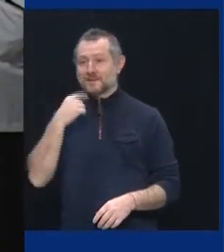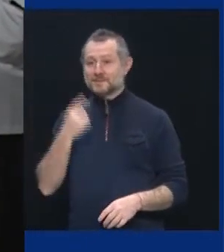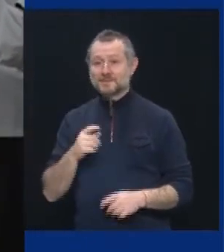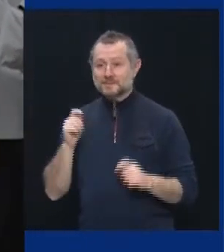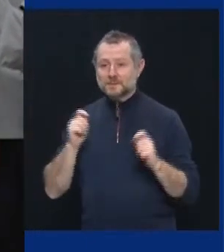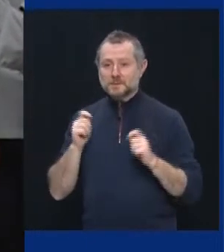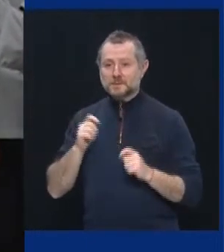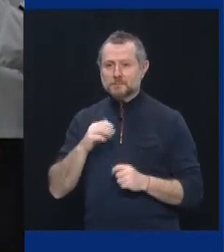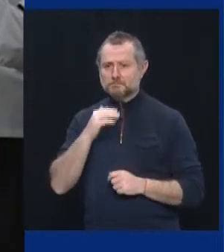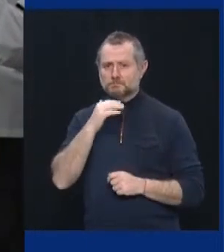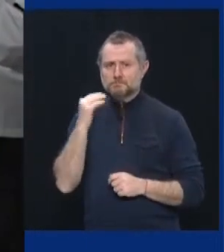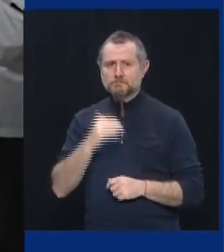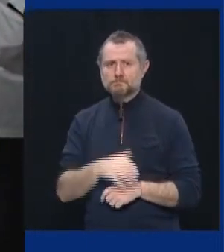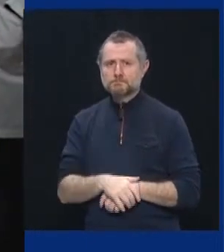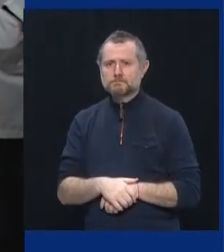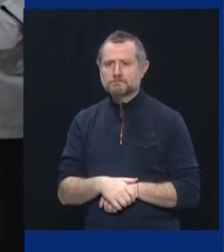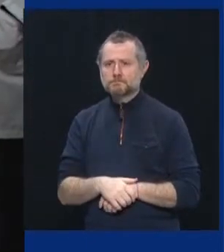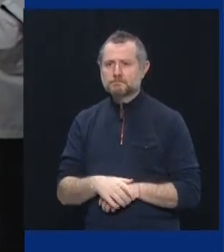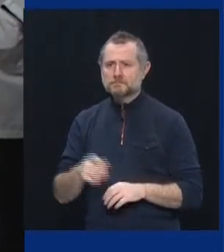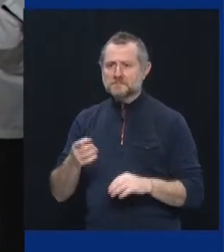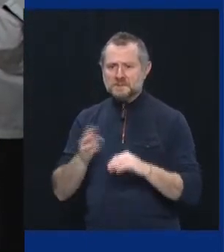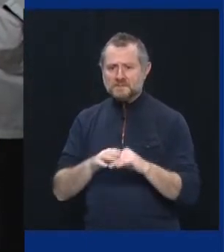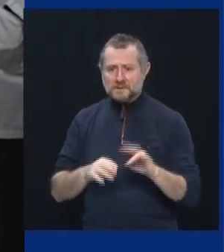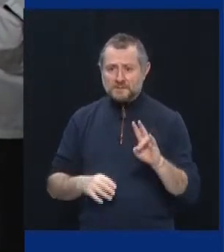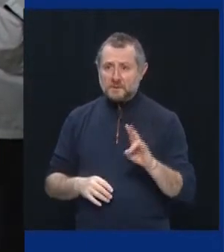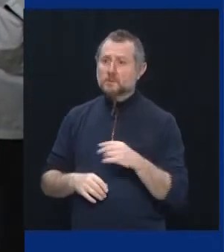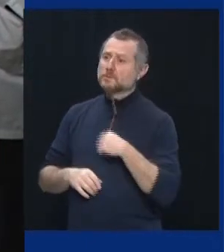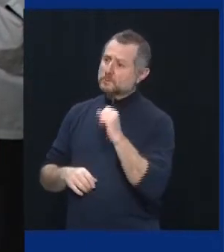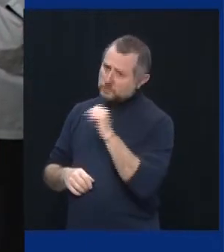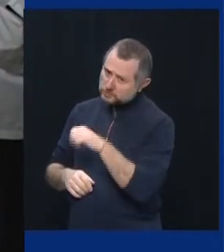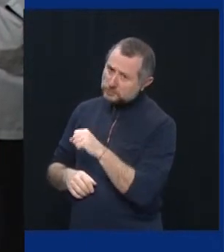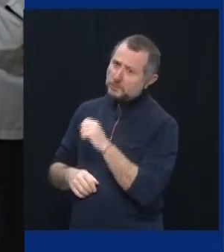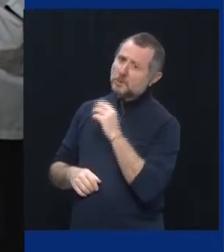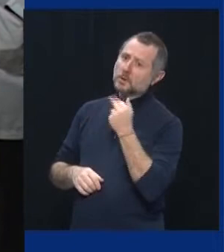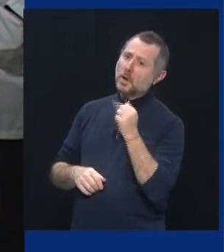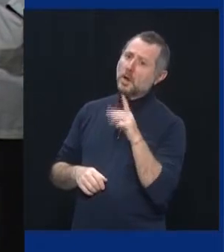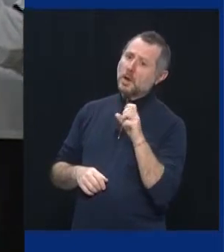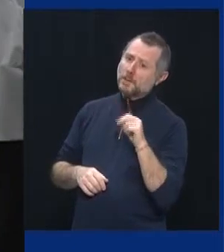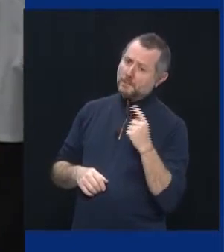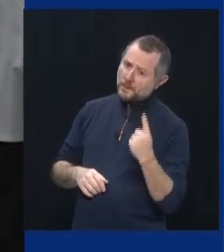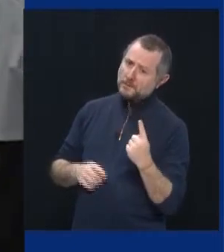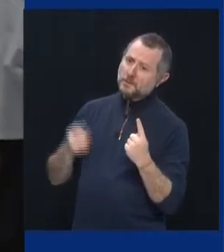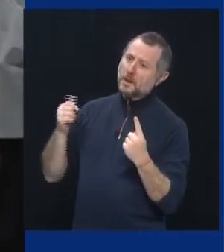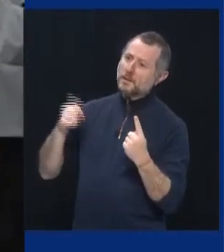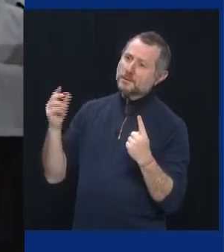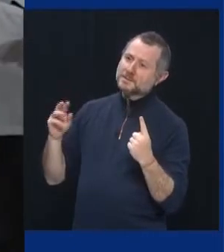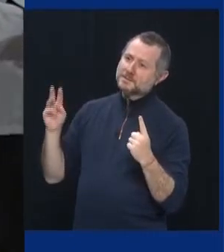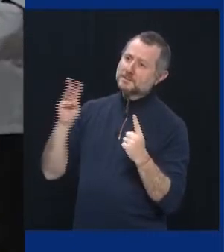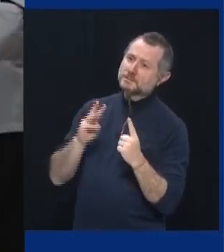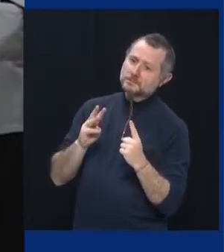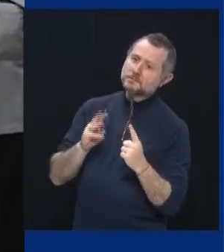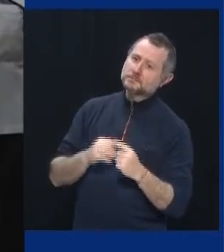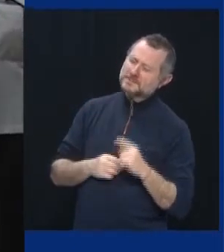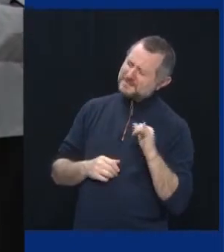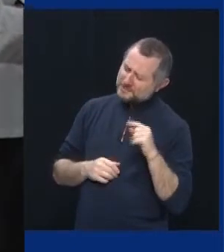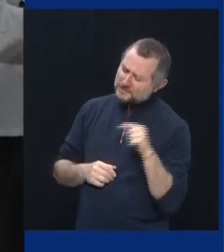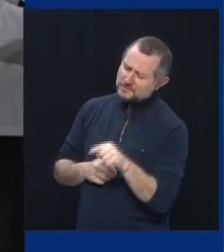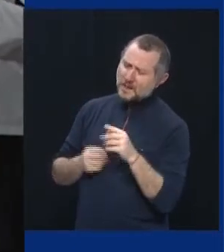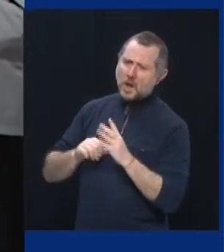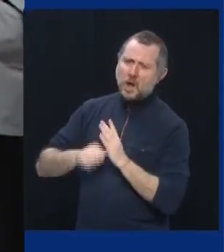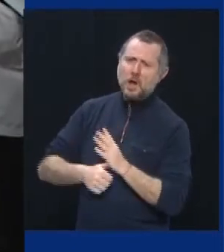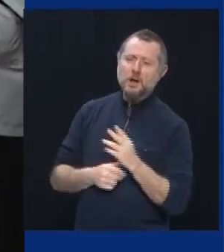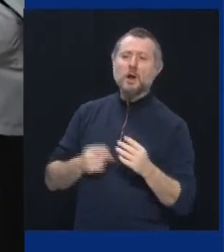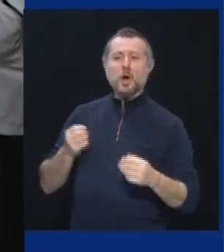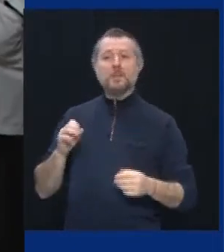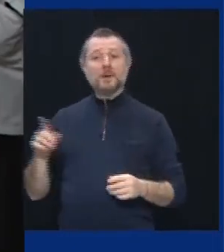The president said, maybe we do 7. He said, that's true. You can do Harlem and 6 others. But there was no